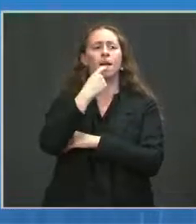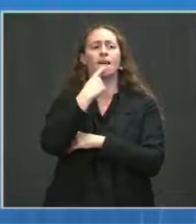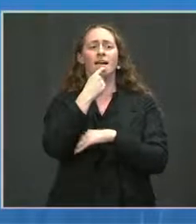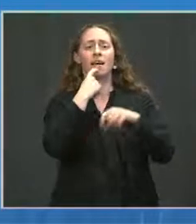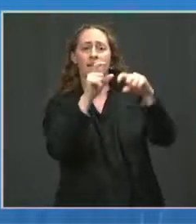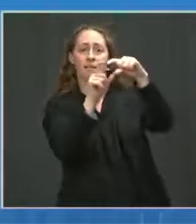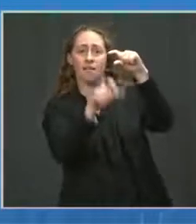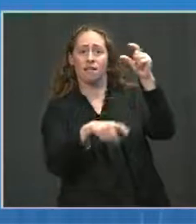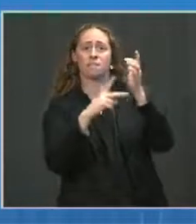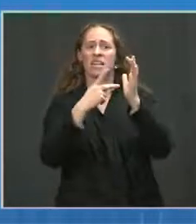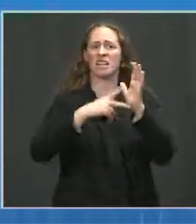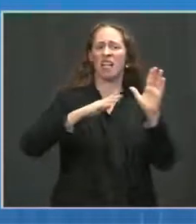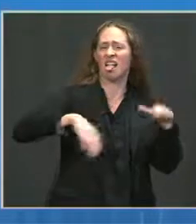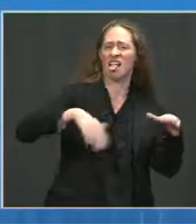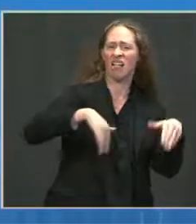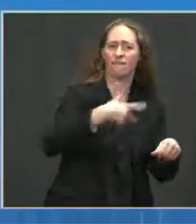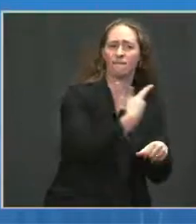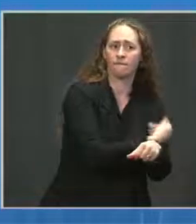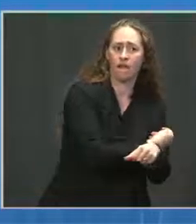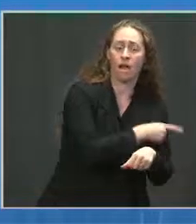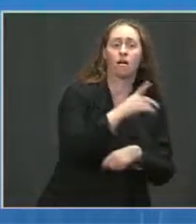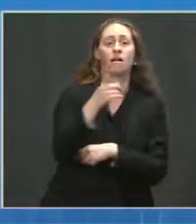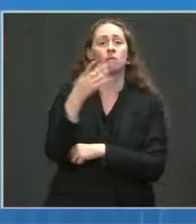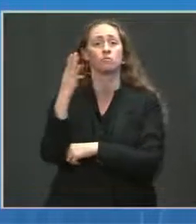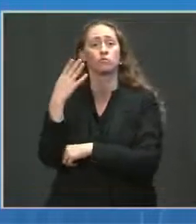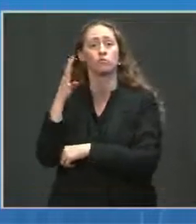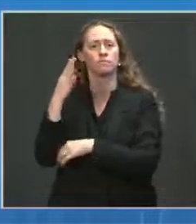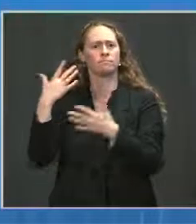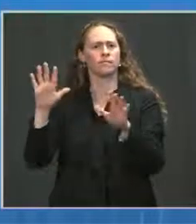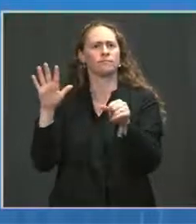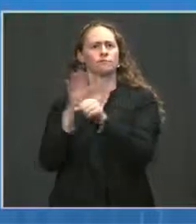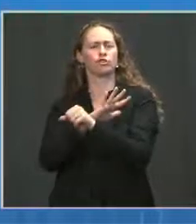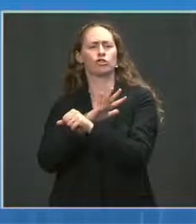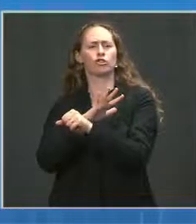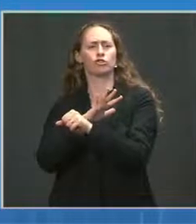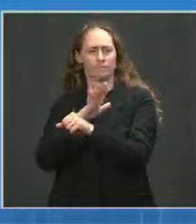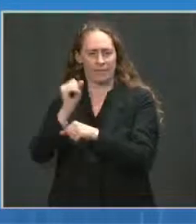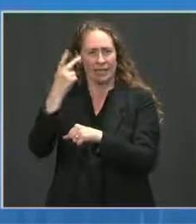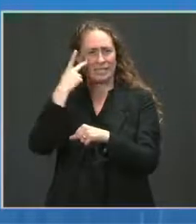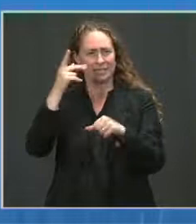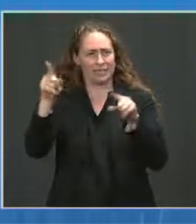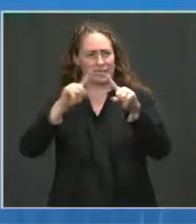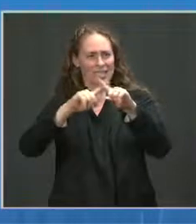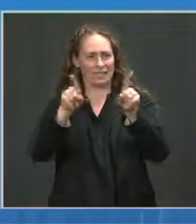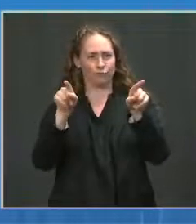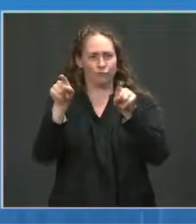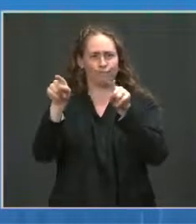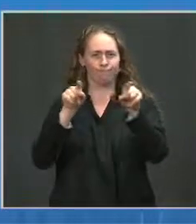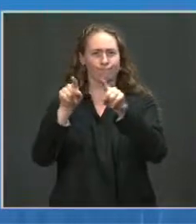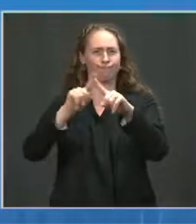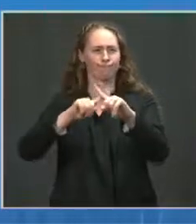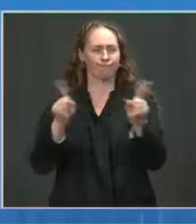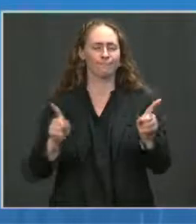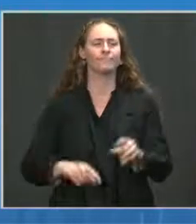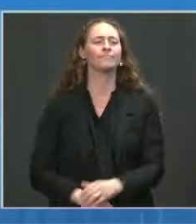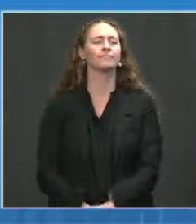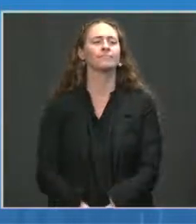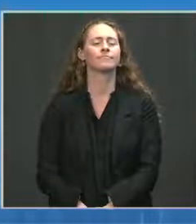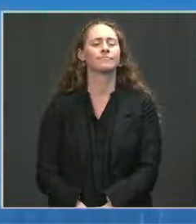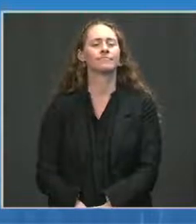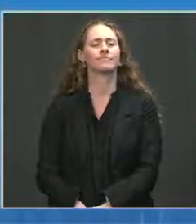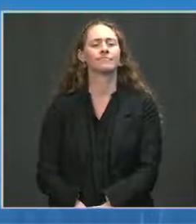in blue with full vaccinated? As you can see, for disease itself, it's an 8-fold reduction.